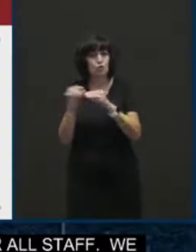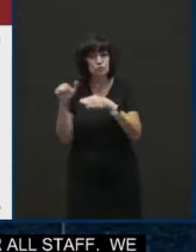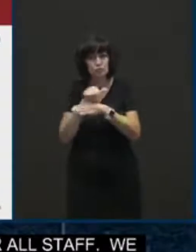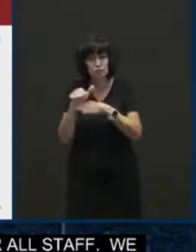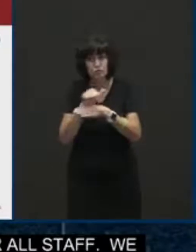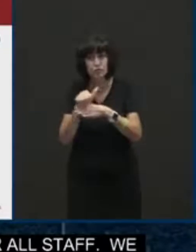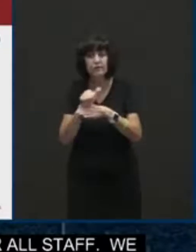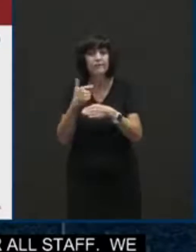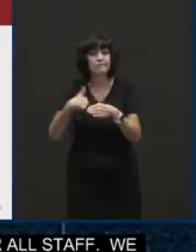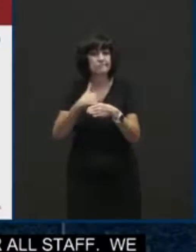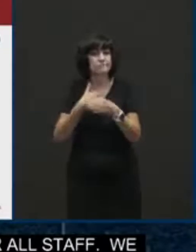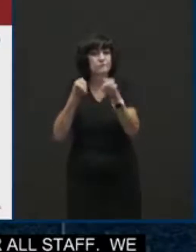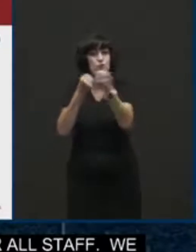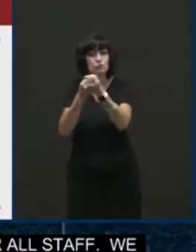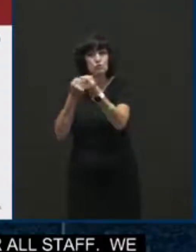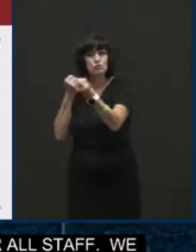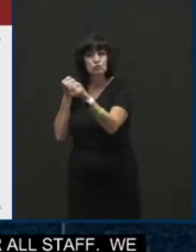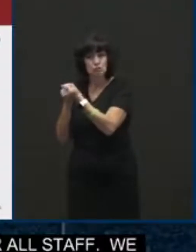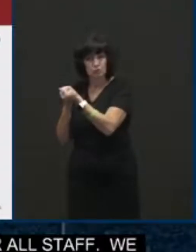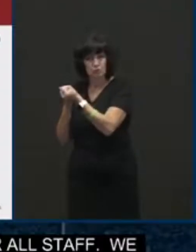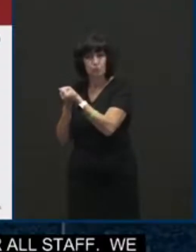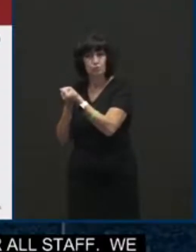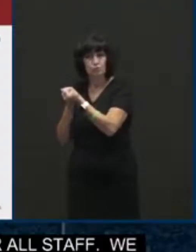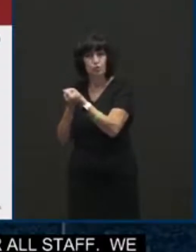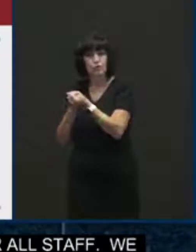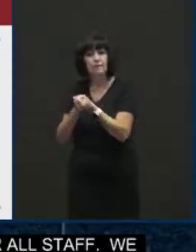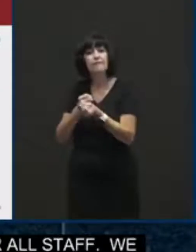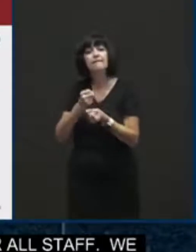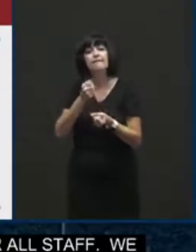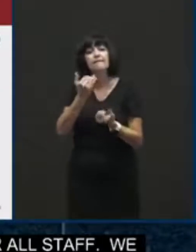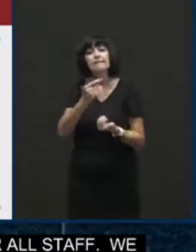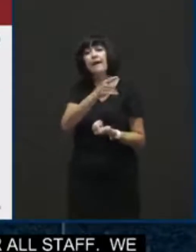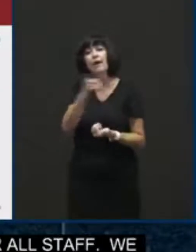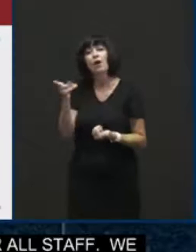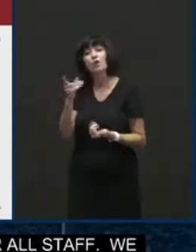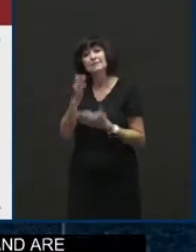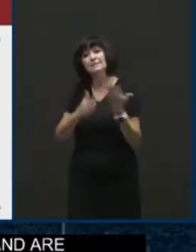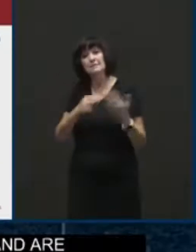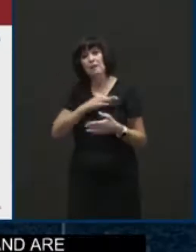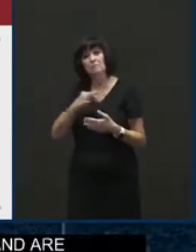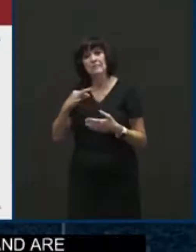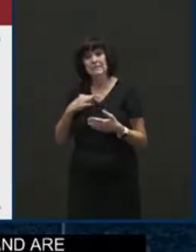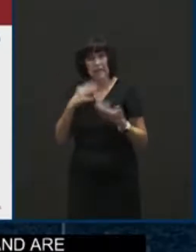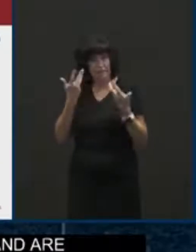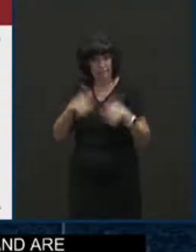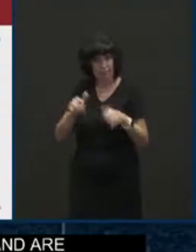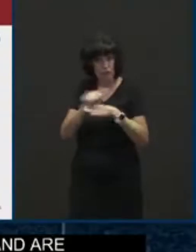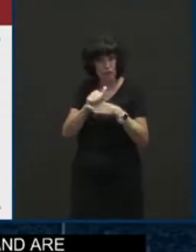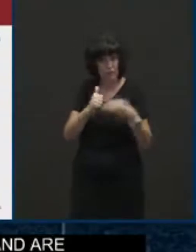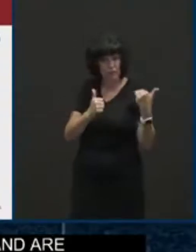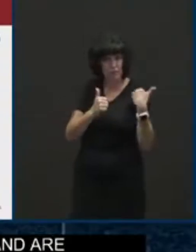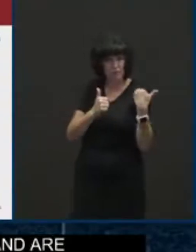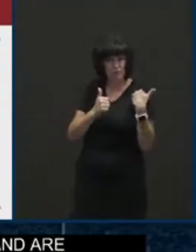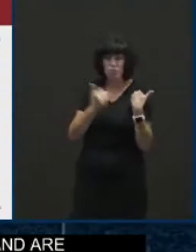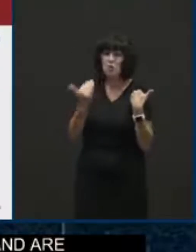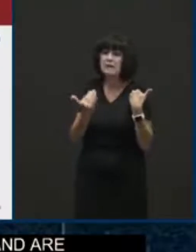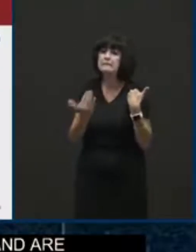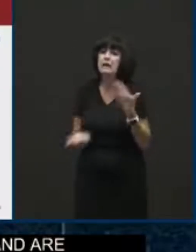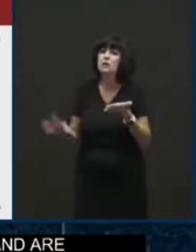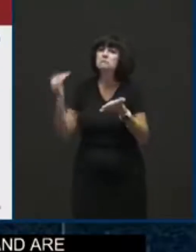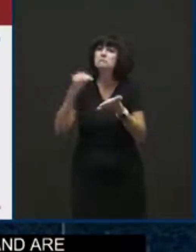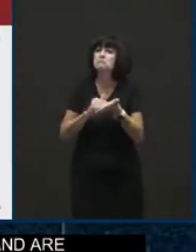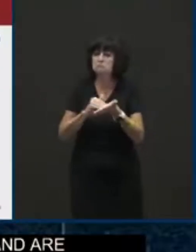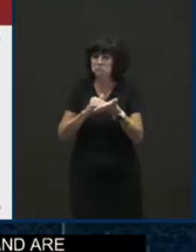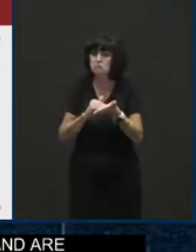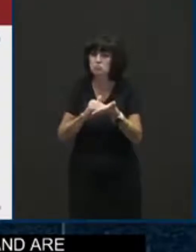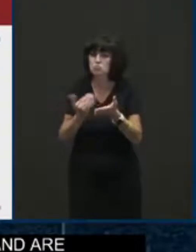promoting that staff repeat that training just to make sure that everybody's on top of their game. Additionally, there's